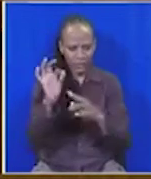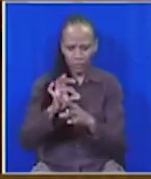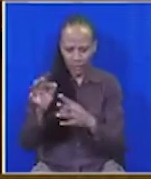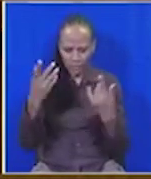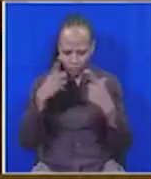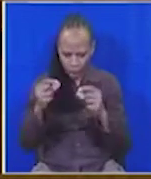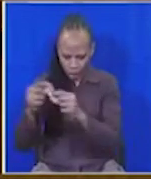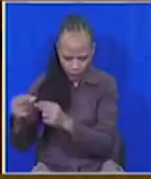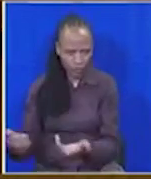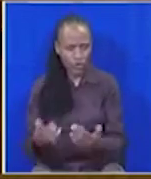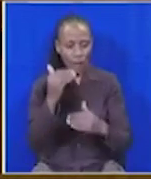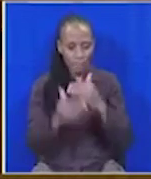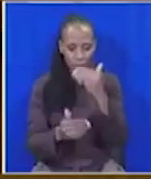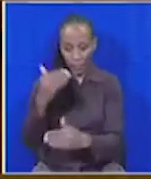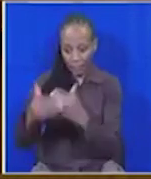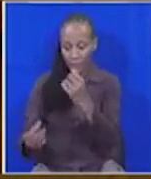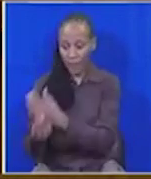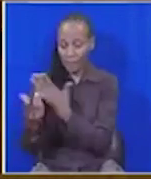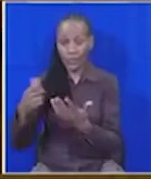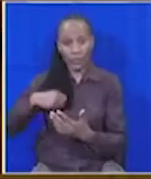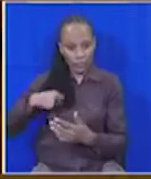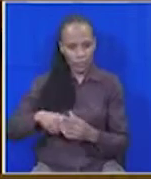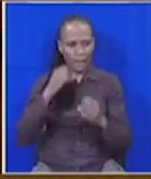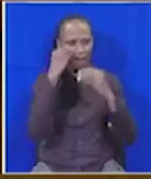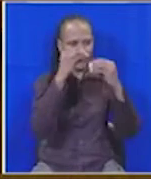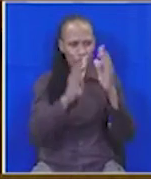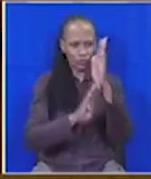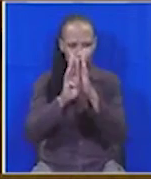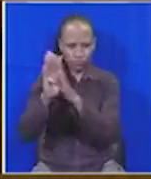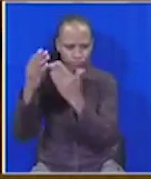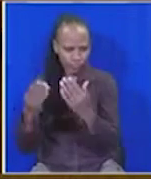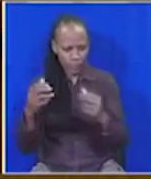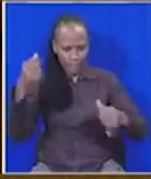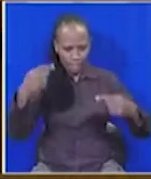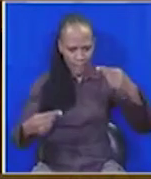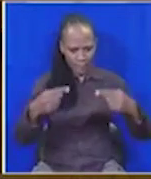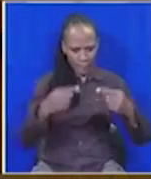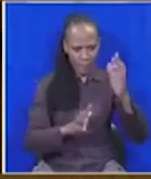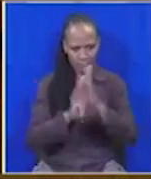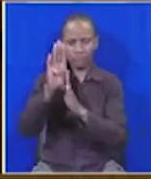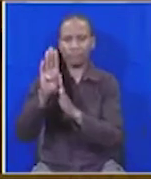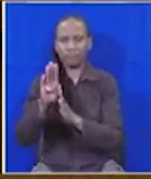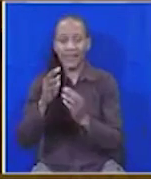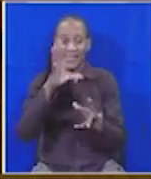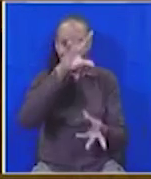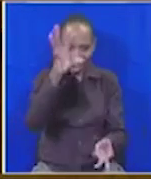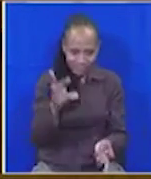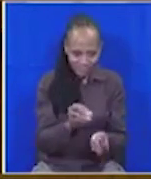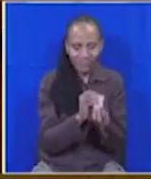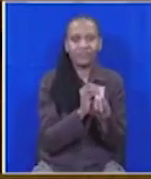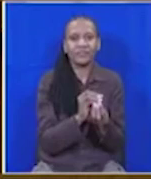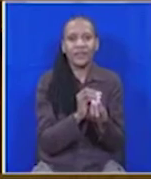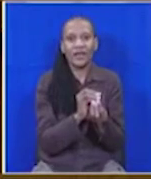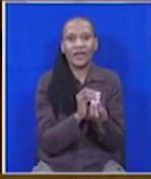completed and processed by municipalities, industrial productivity and competitiveness, about some of the measures which the IMC